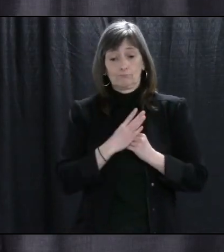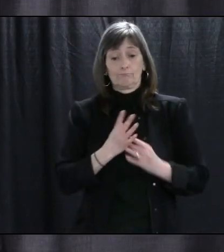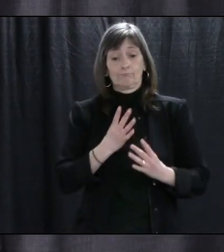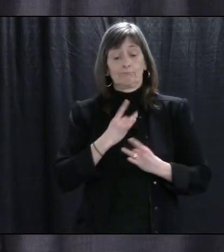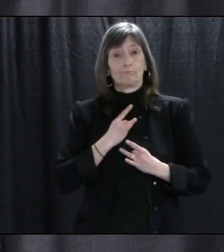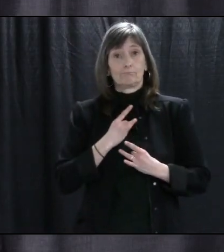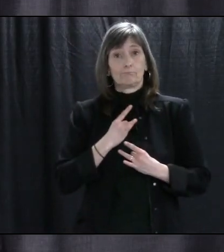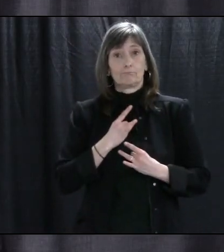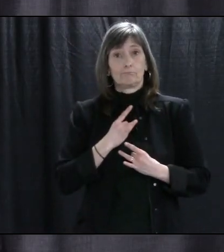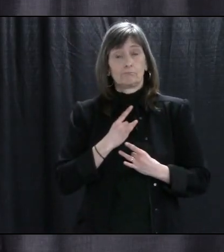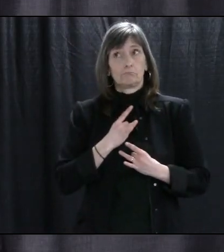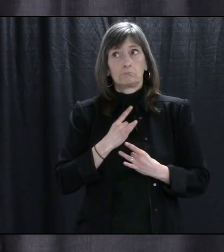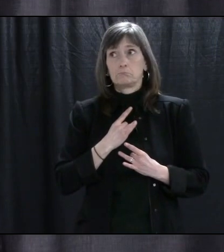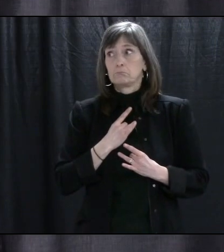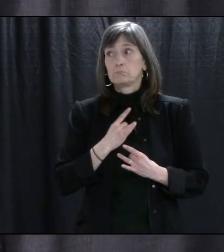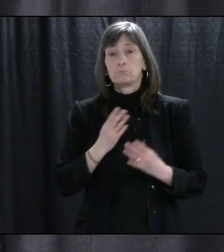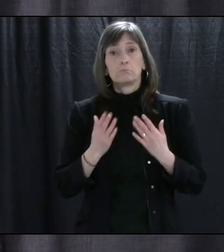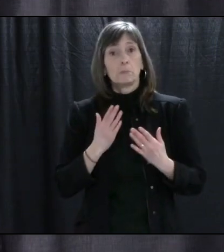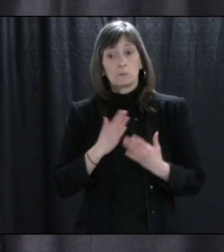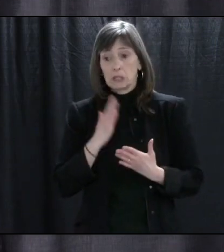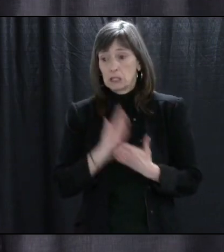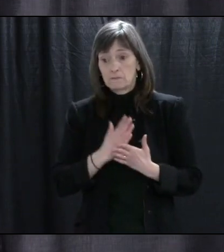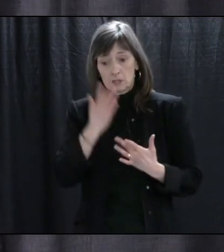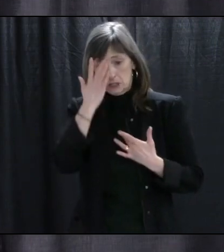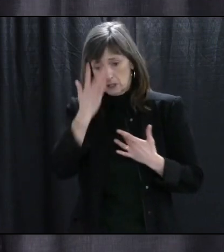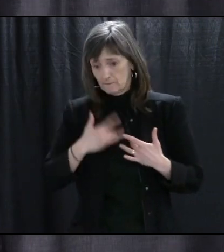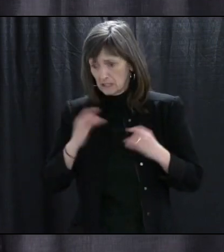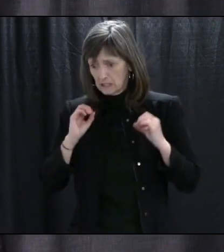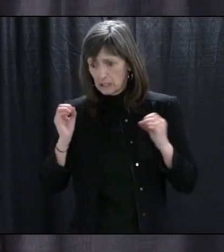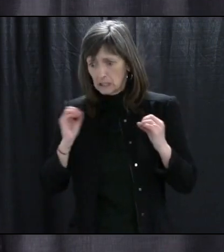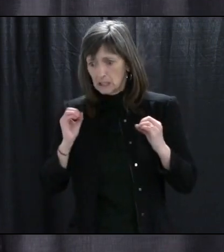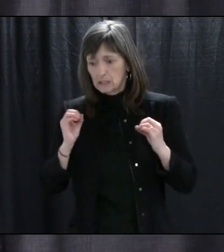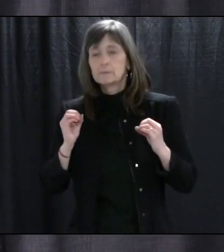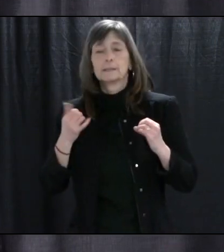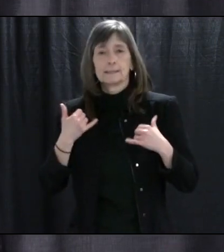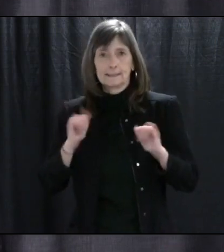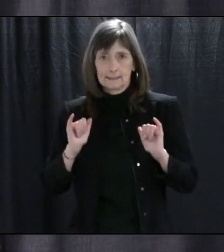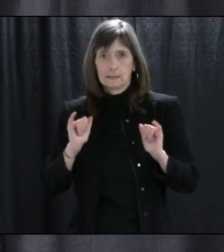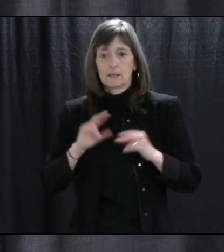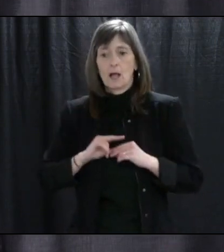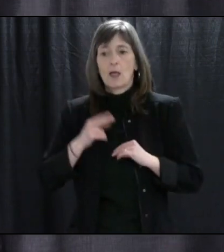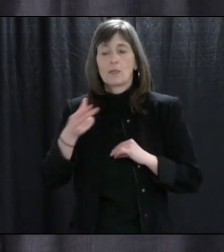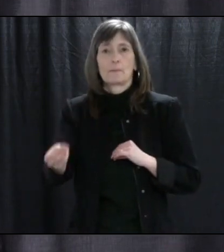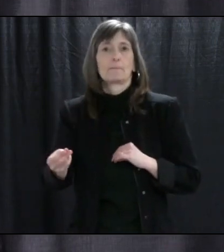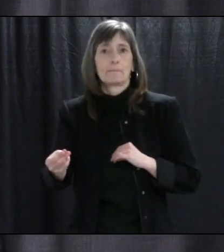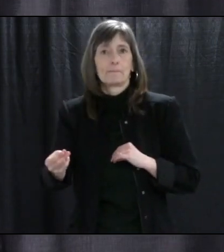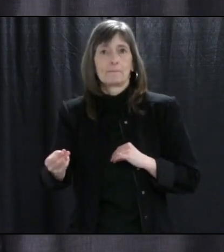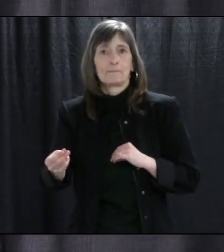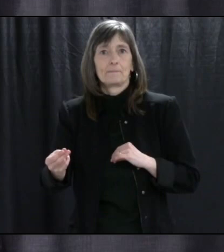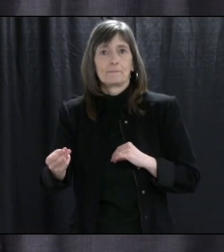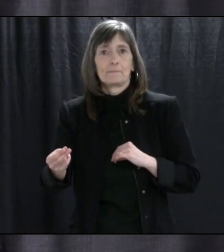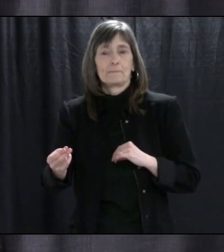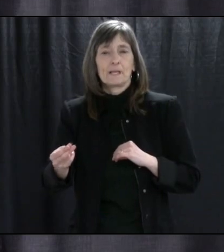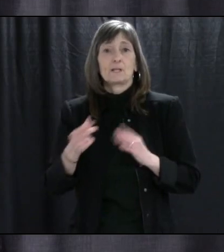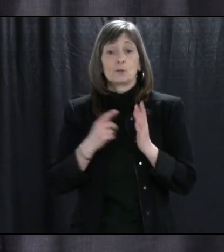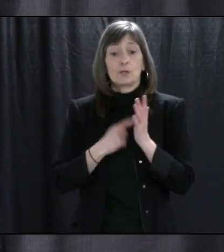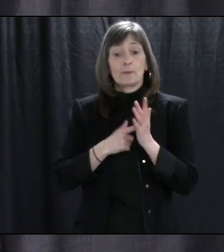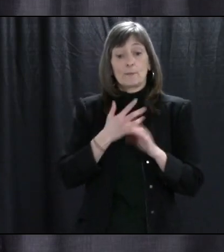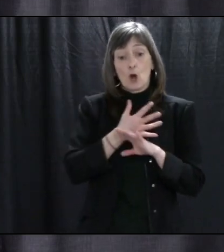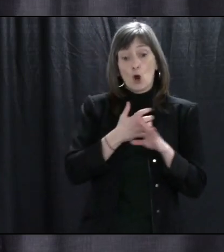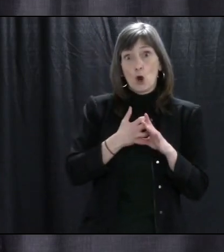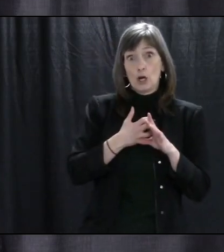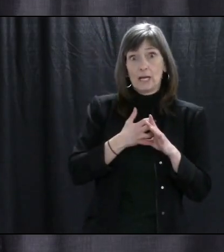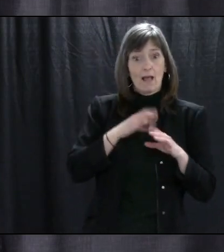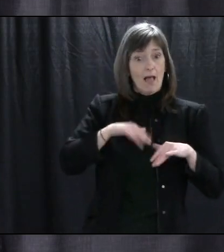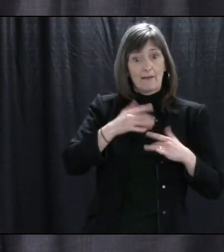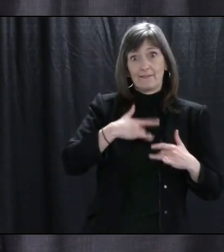COVID-19 who never develop symptoms are also able to transmit the virus. This is called asymptomatic transmission.